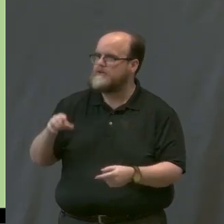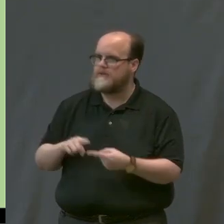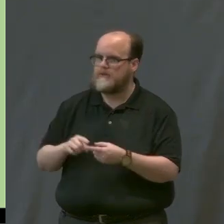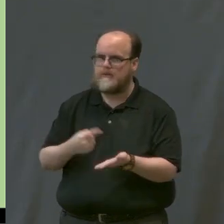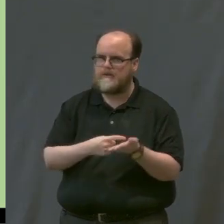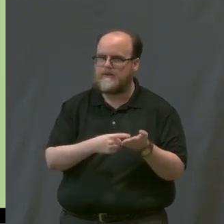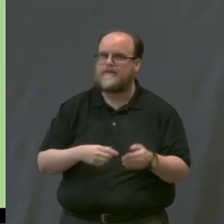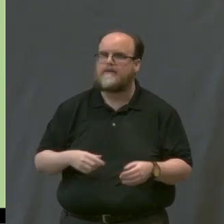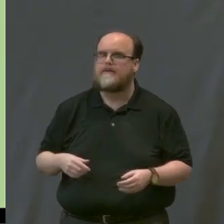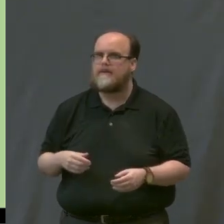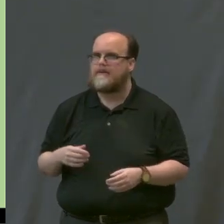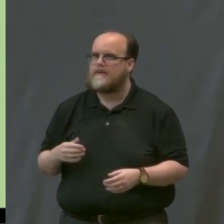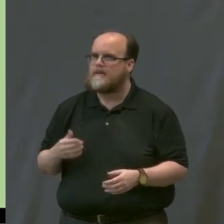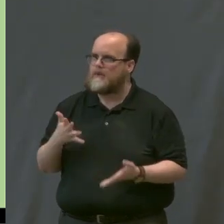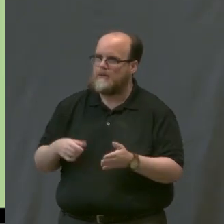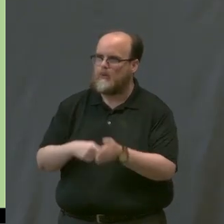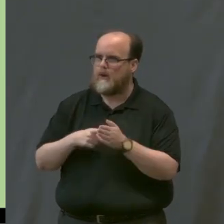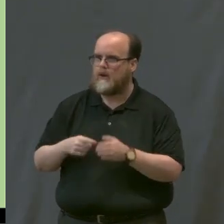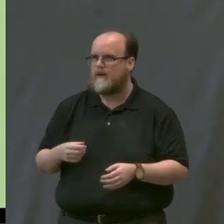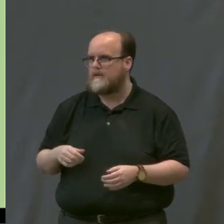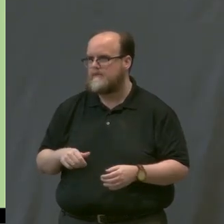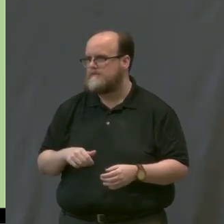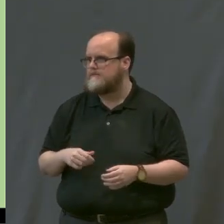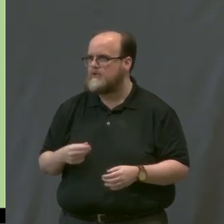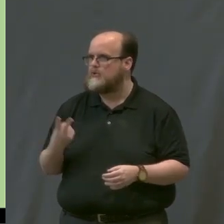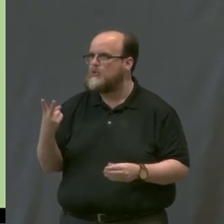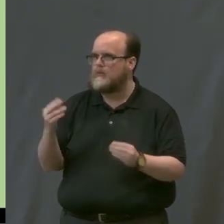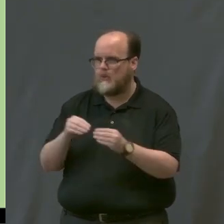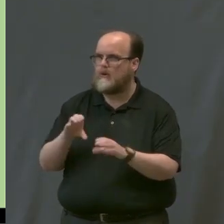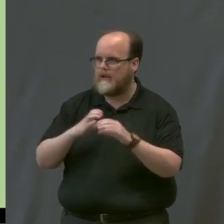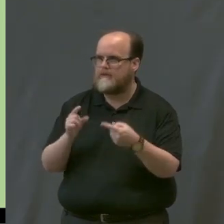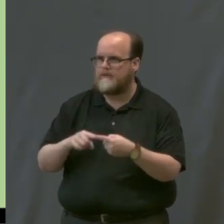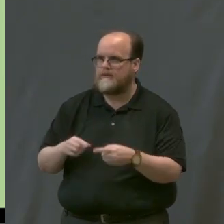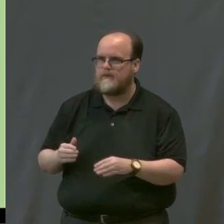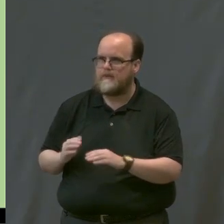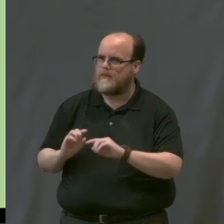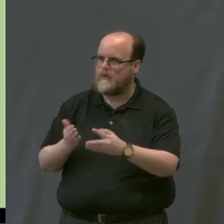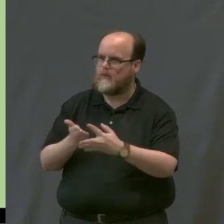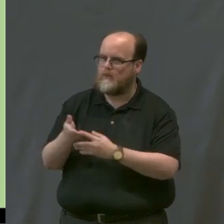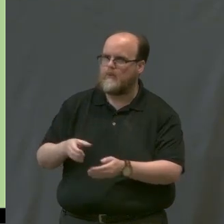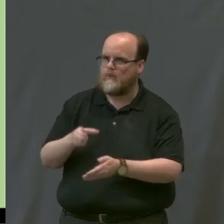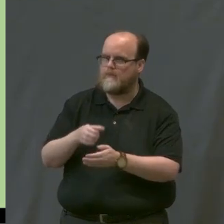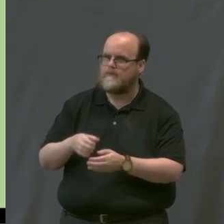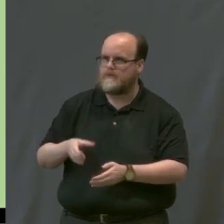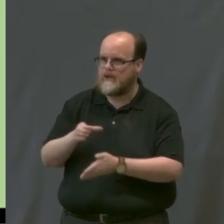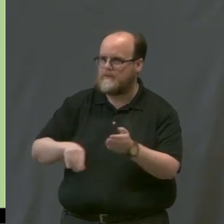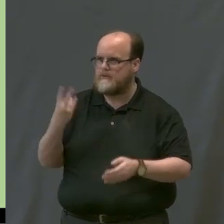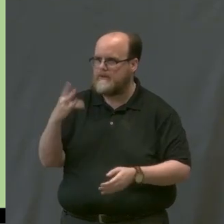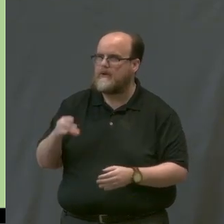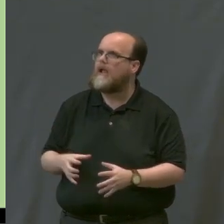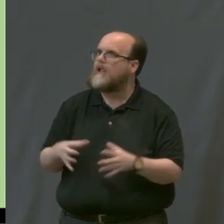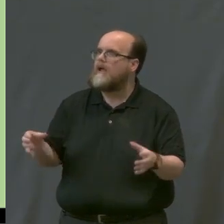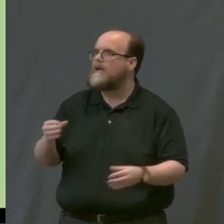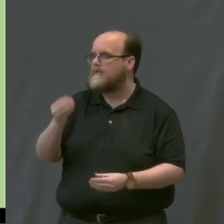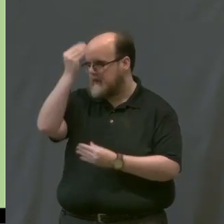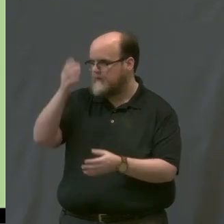chapter. It's probably going to take us another 2 class periods to actually cover it. There's a lot of information here. We're going to find